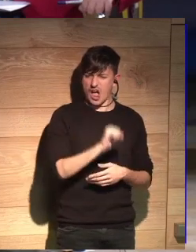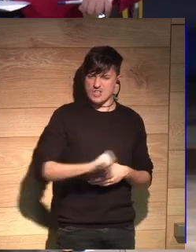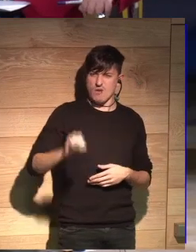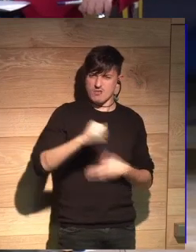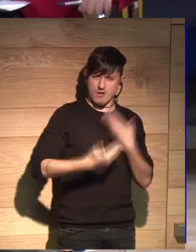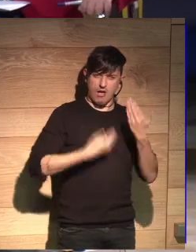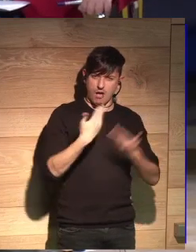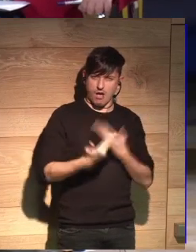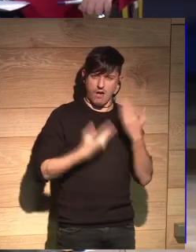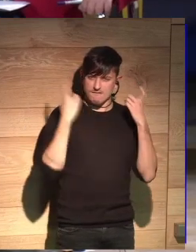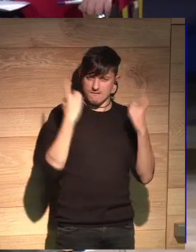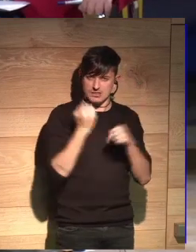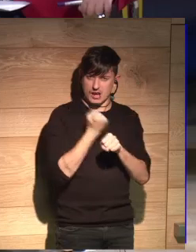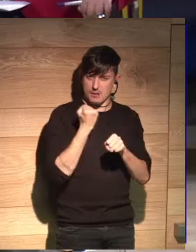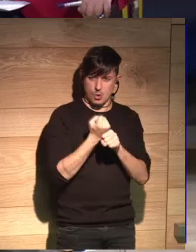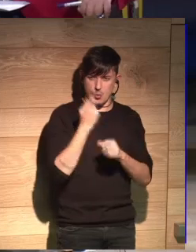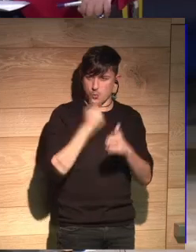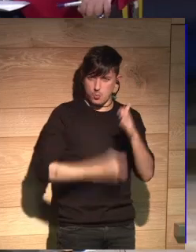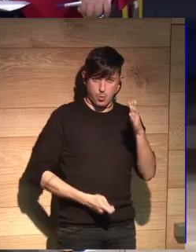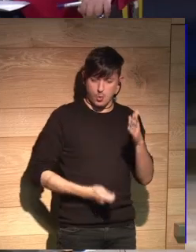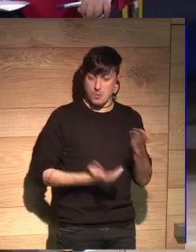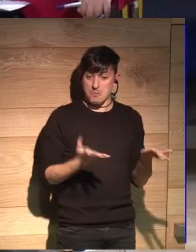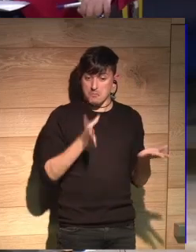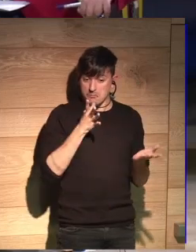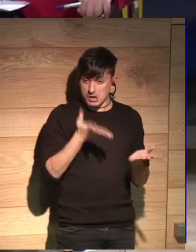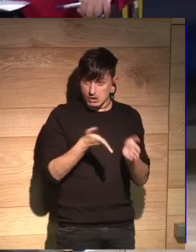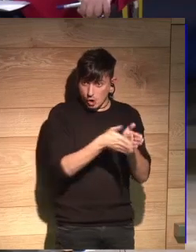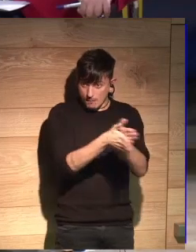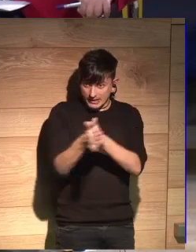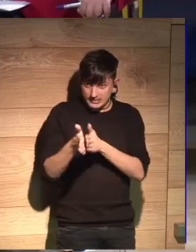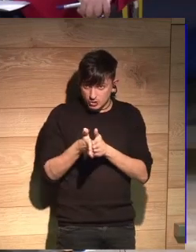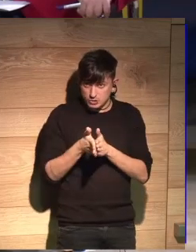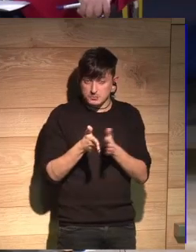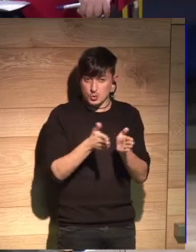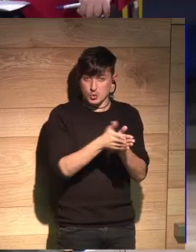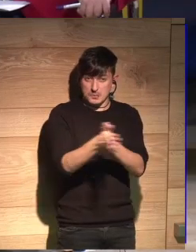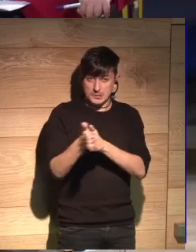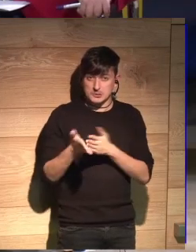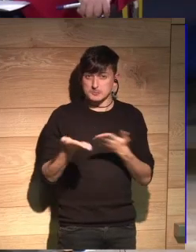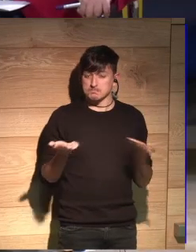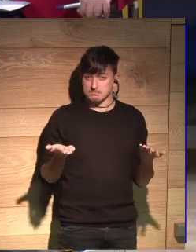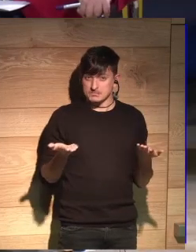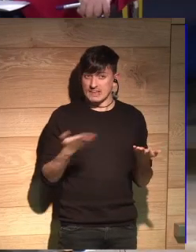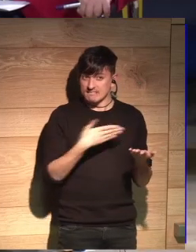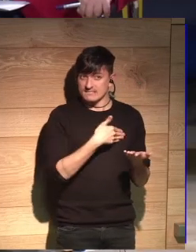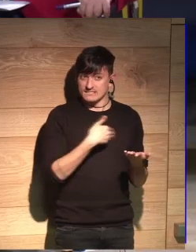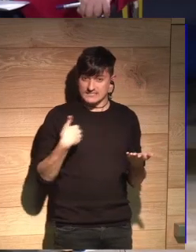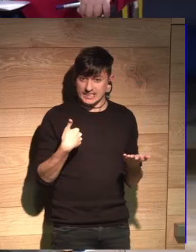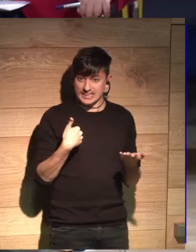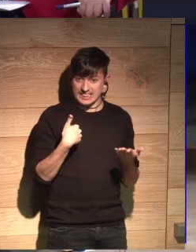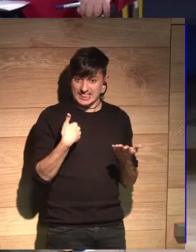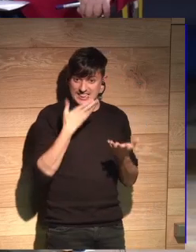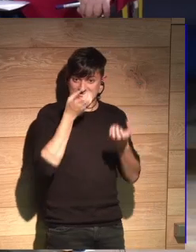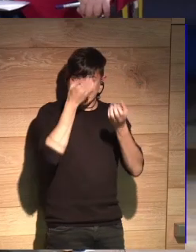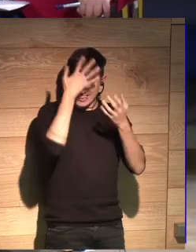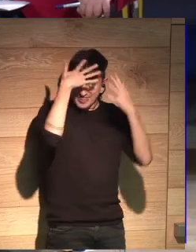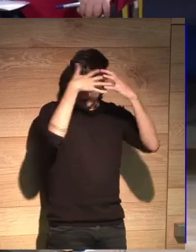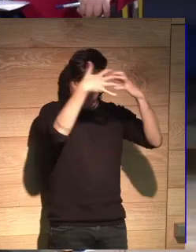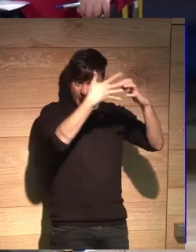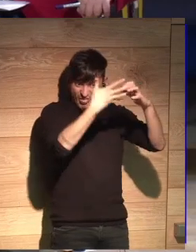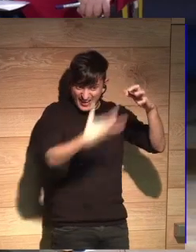my friends who want to be uploaded right now, they have to wait. So before that, I'd rather